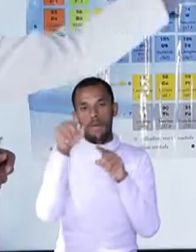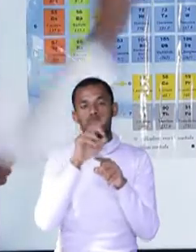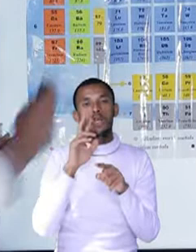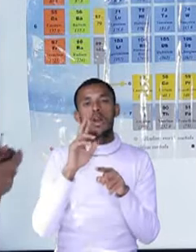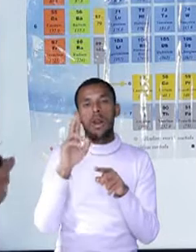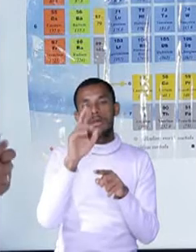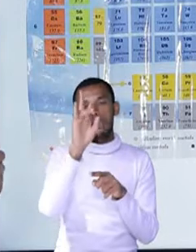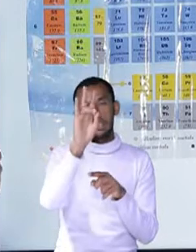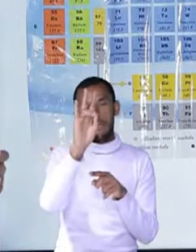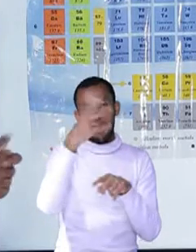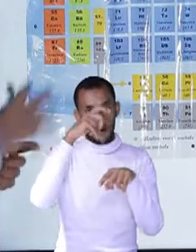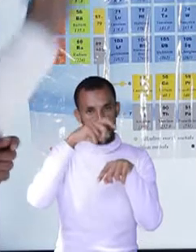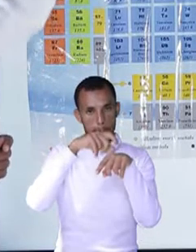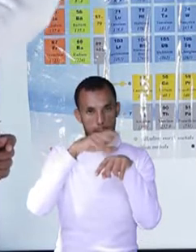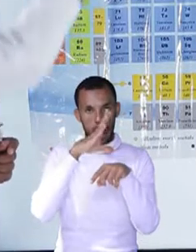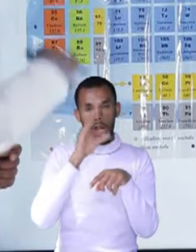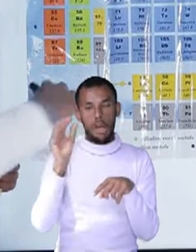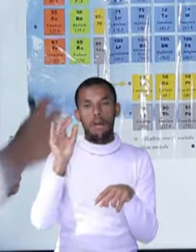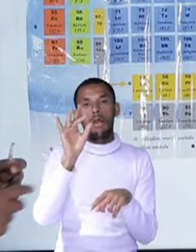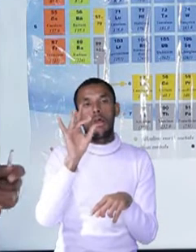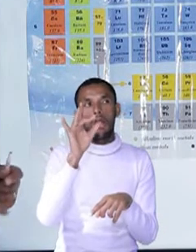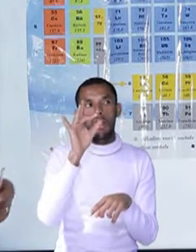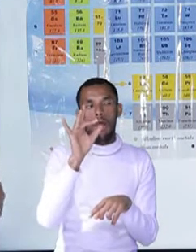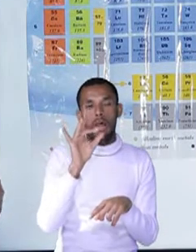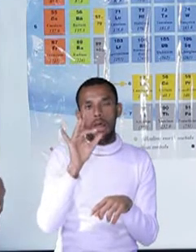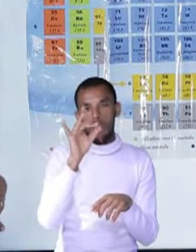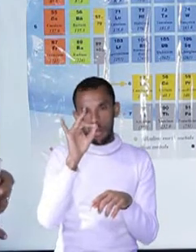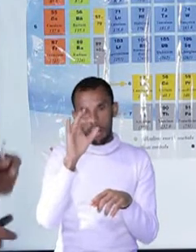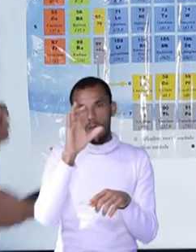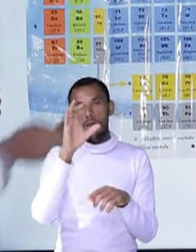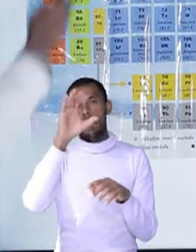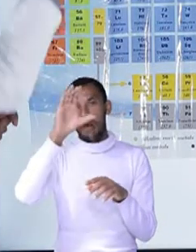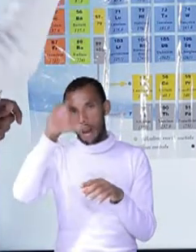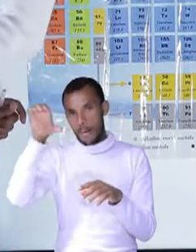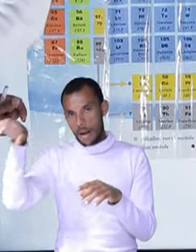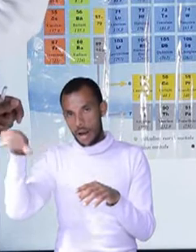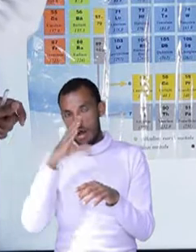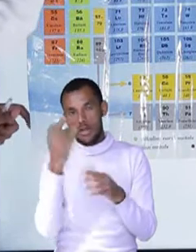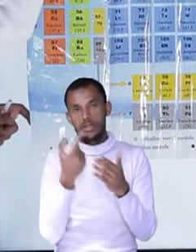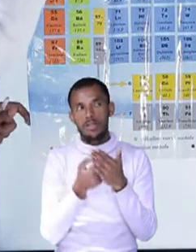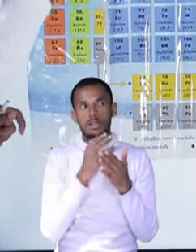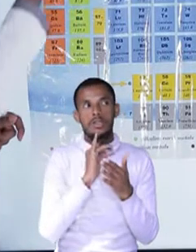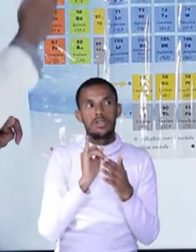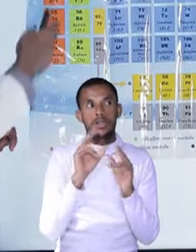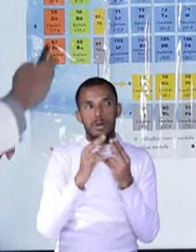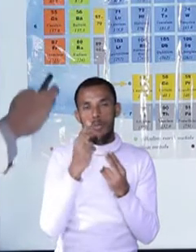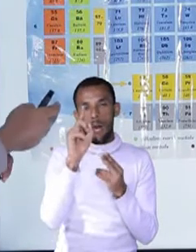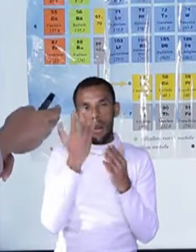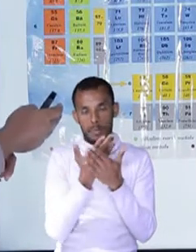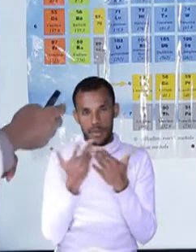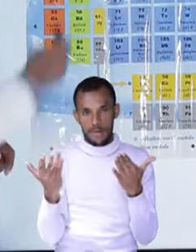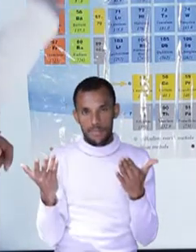are 7 periods and 18 columns. Therefore, this is group 1